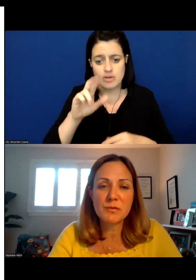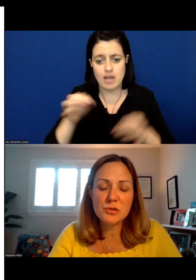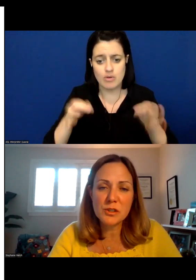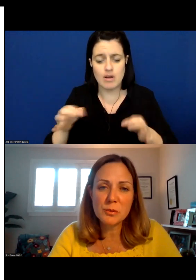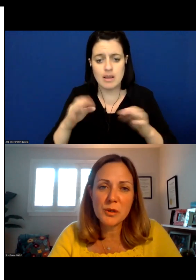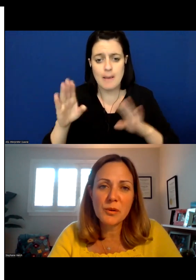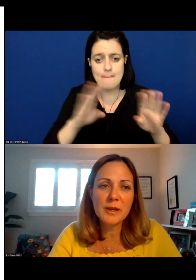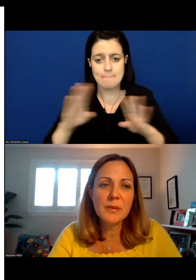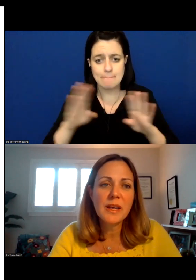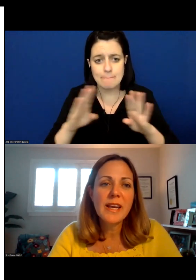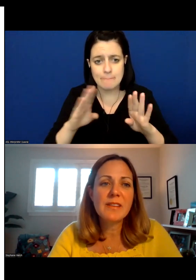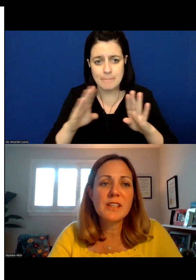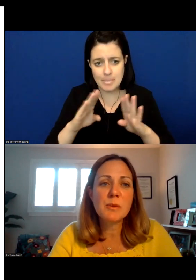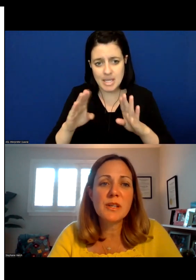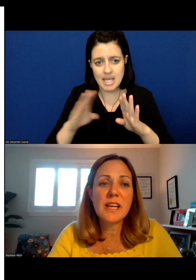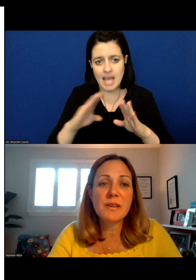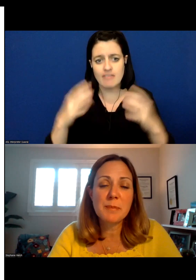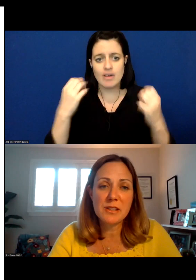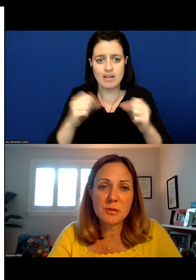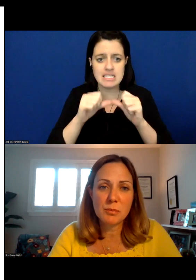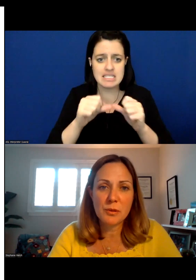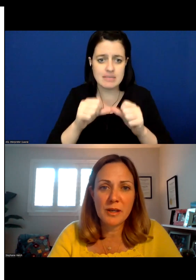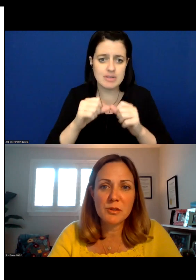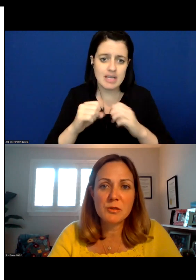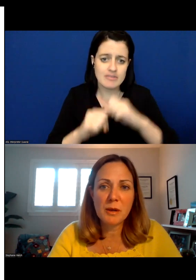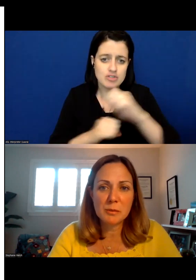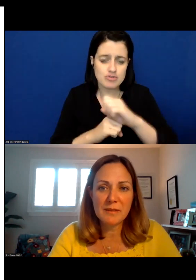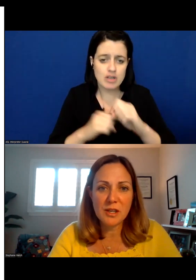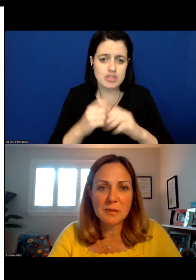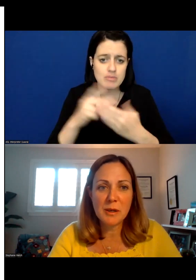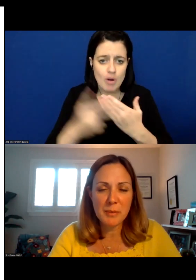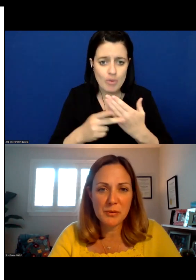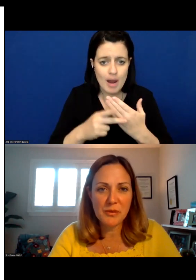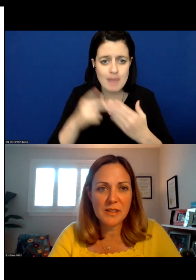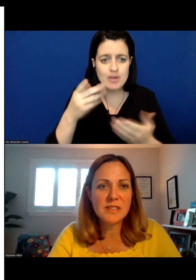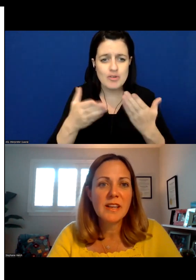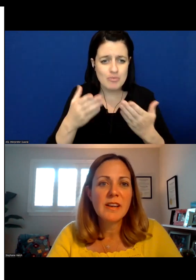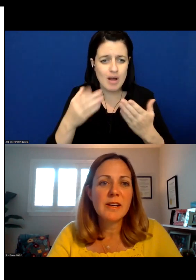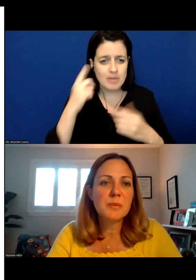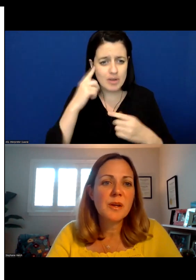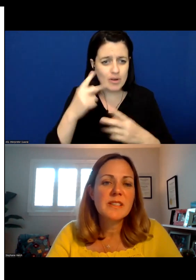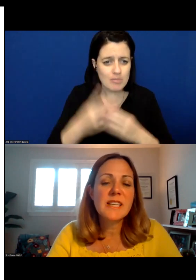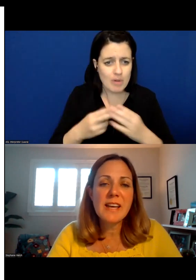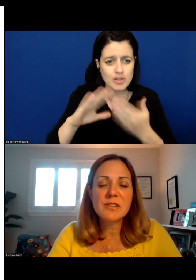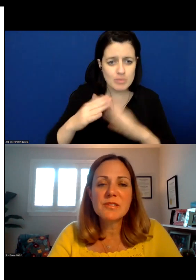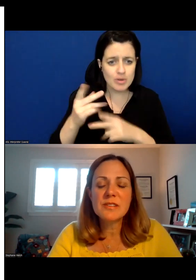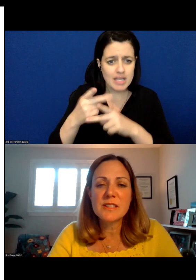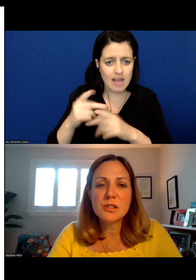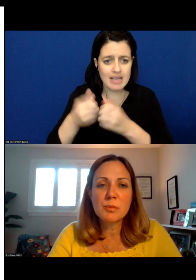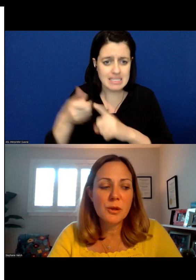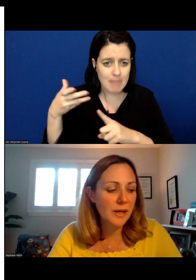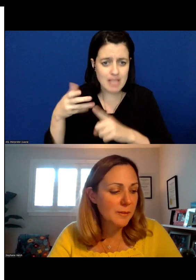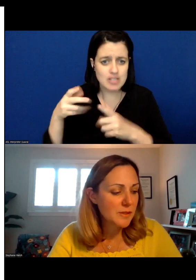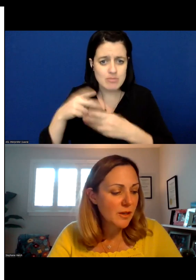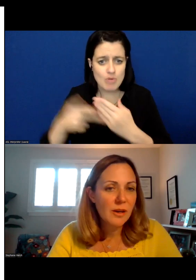Continuum Infrastructure Program and the Community Care Expansion Program, which you probably have talked about both of these. Together, these